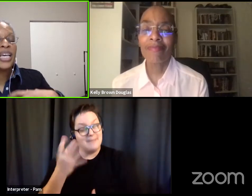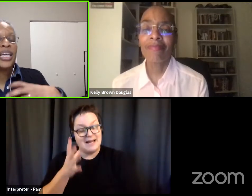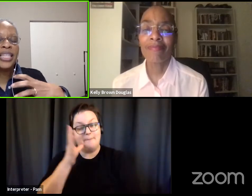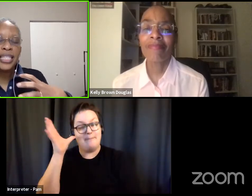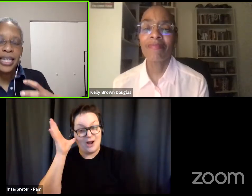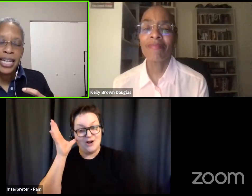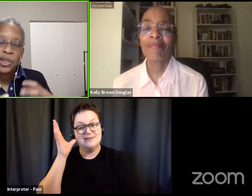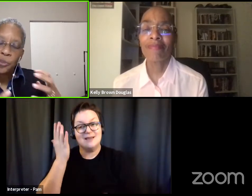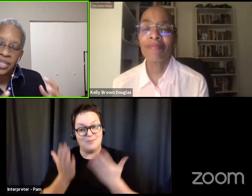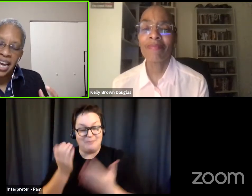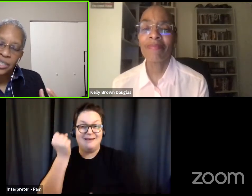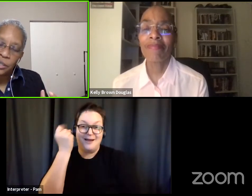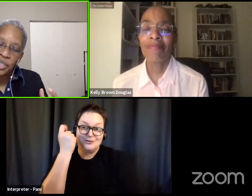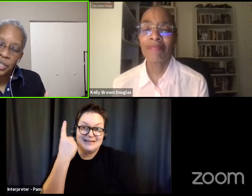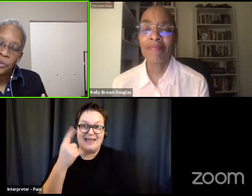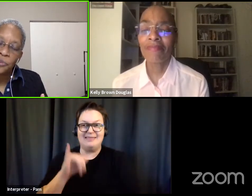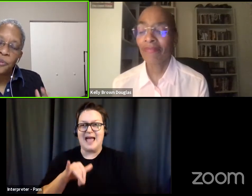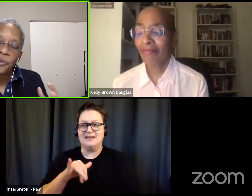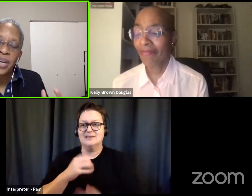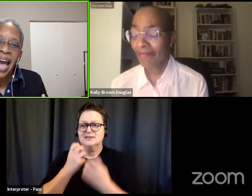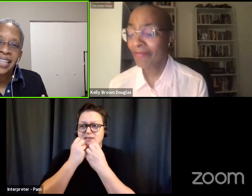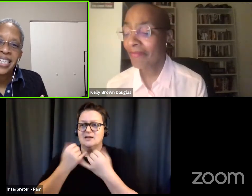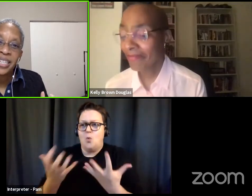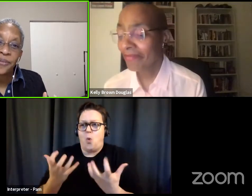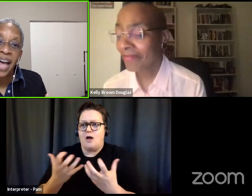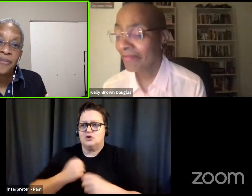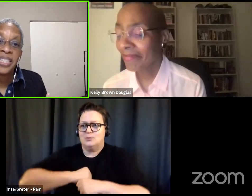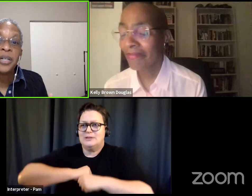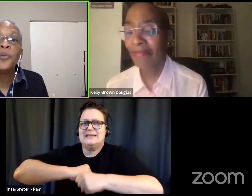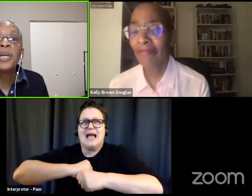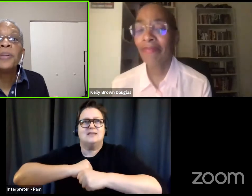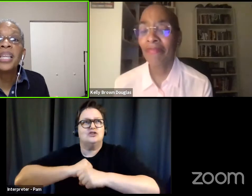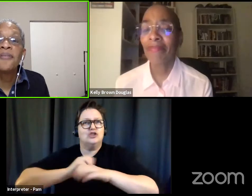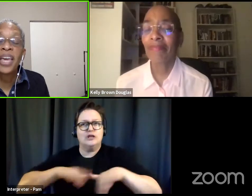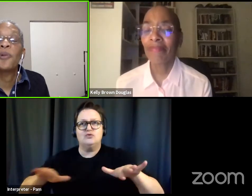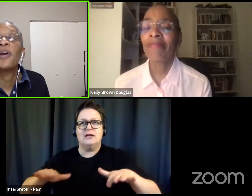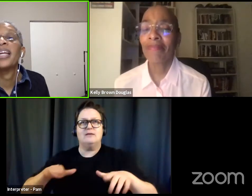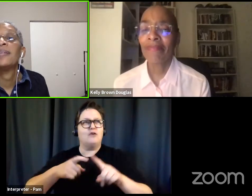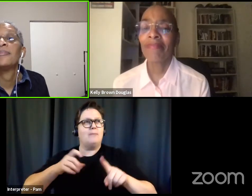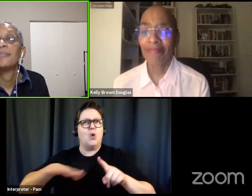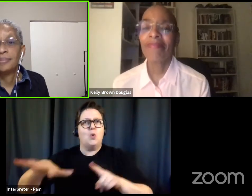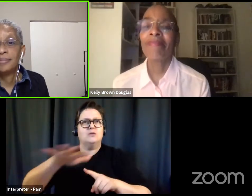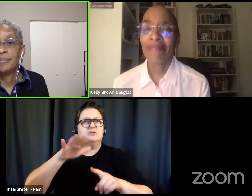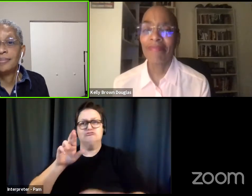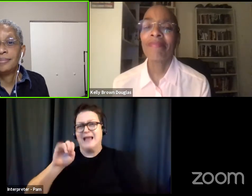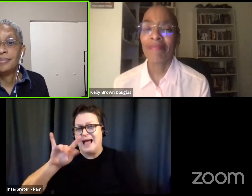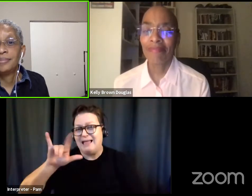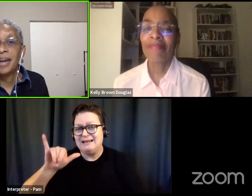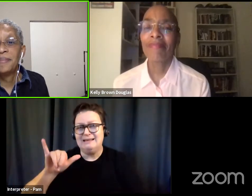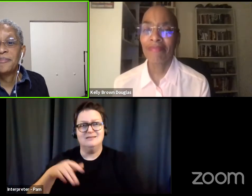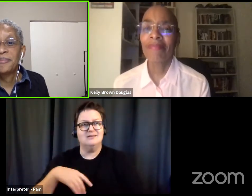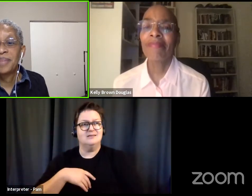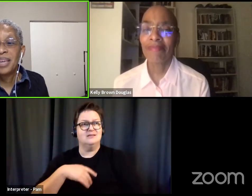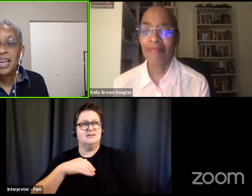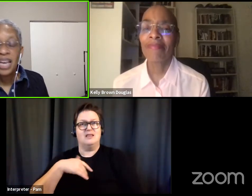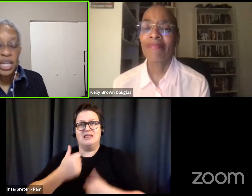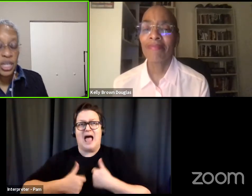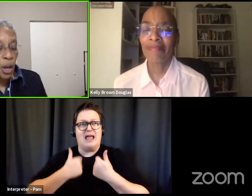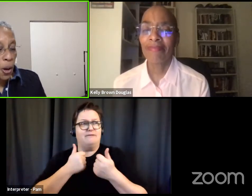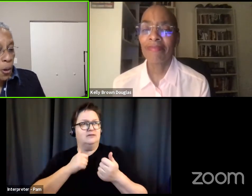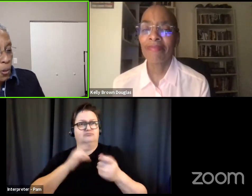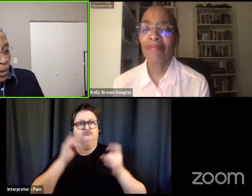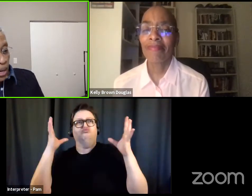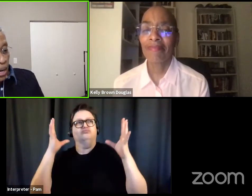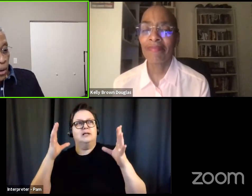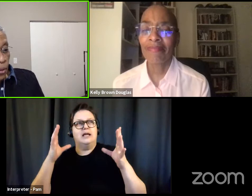understand this need to protect our children from the realities of life until we believe they are ready, right?